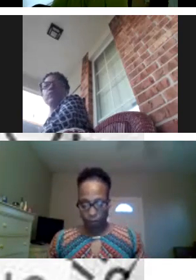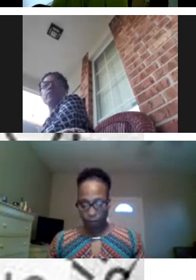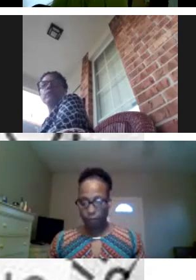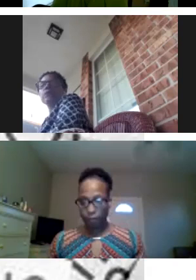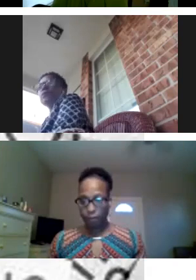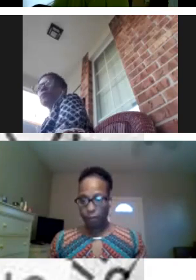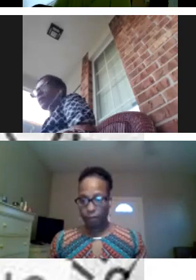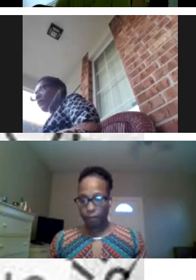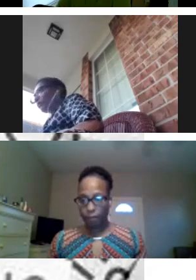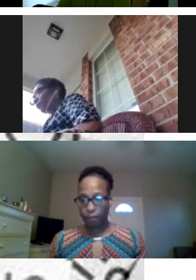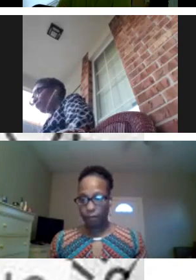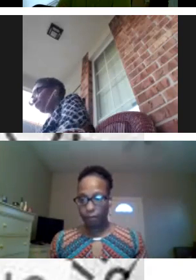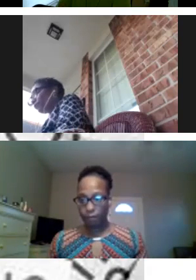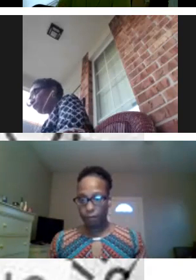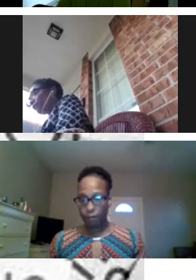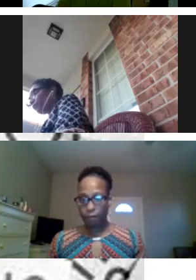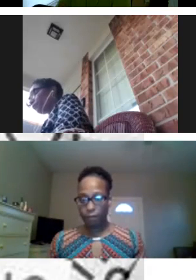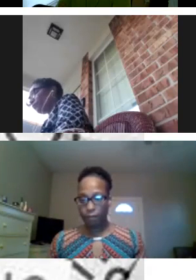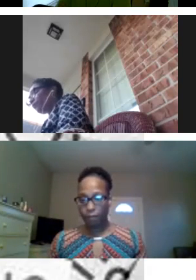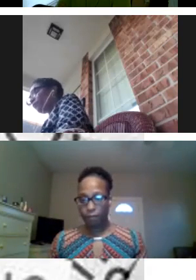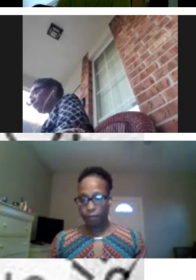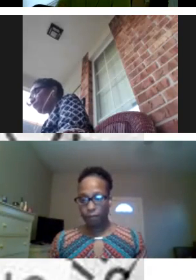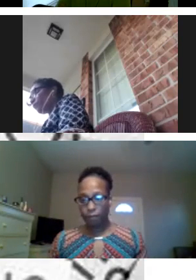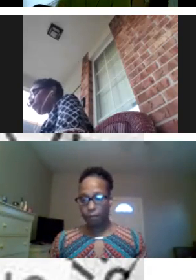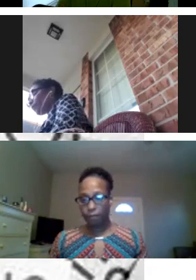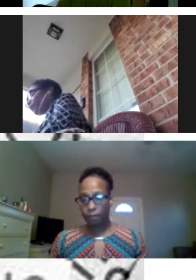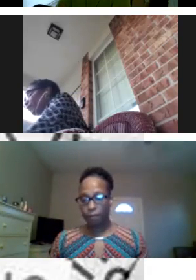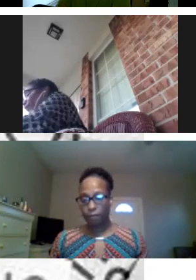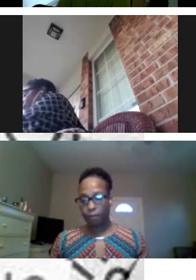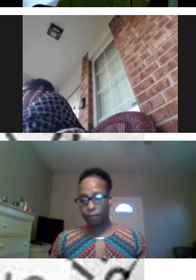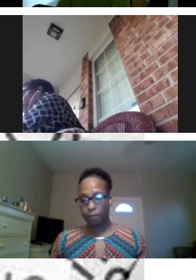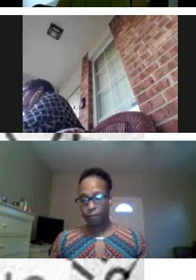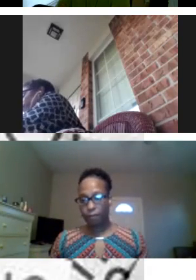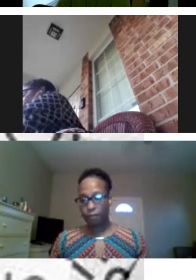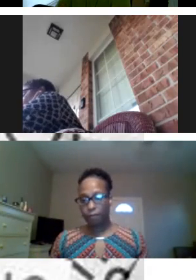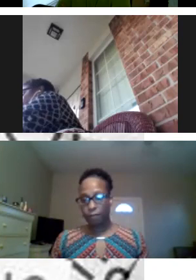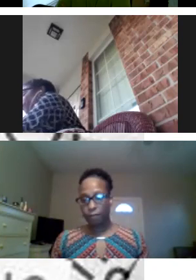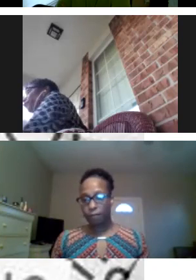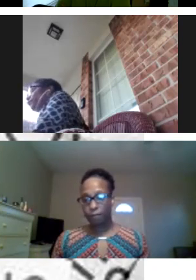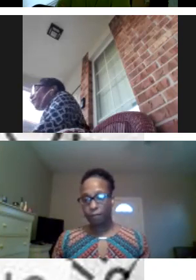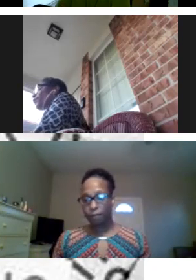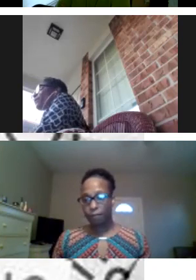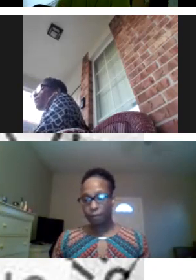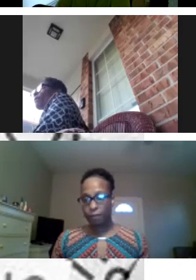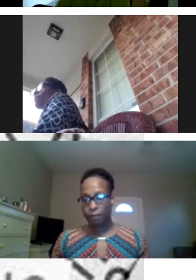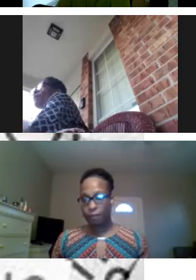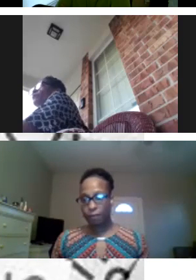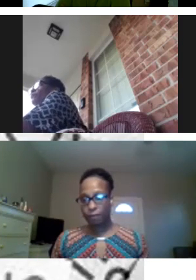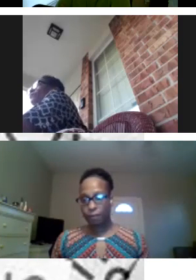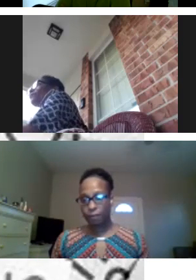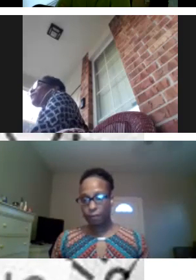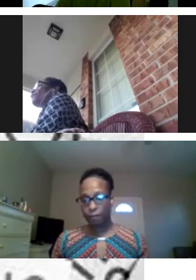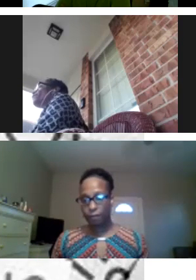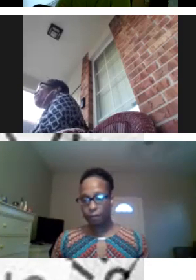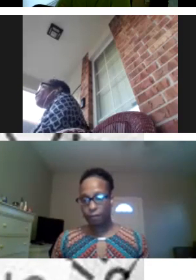was saying, that when you're a child, you don't think about having access to healthcare. For me, as a grandparent